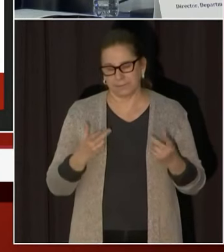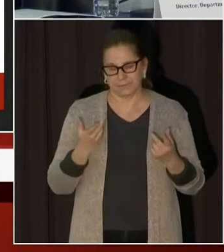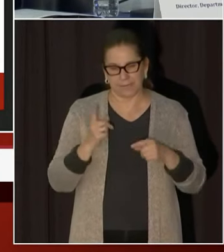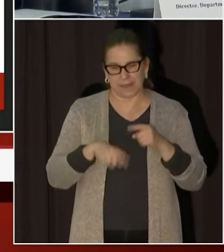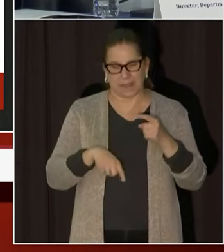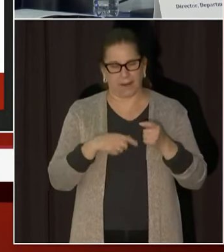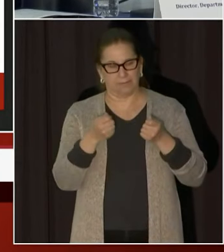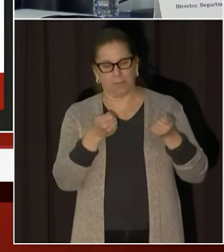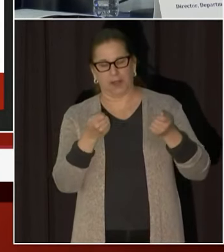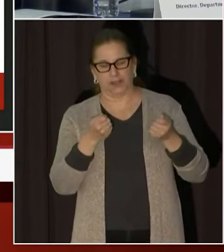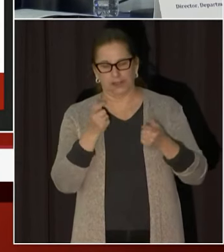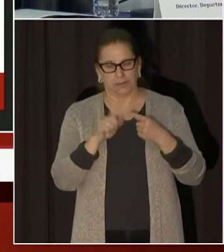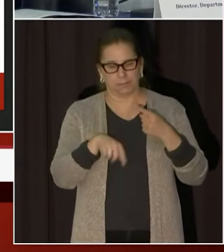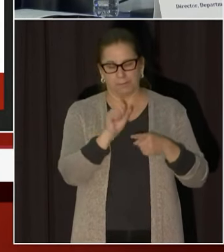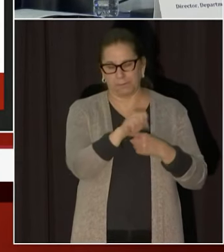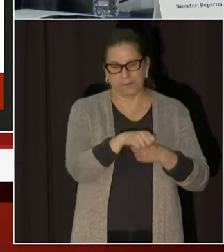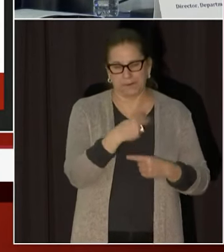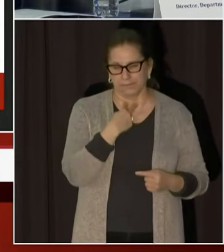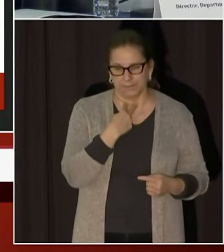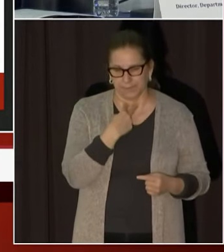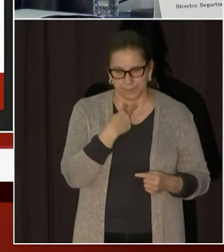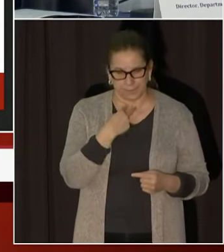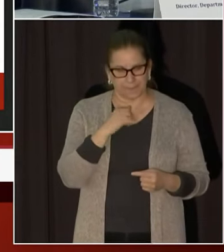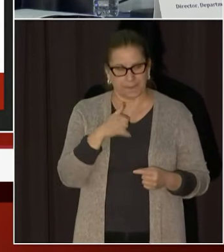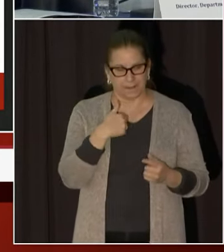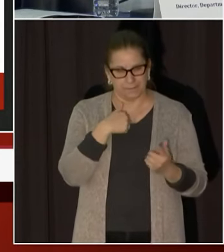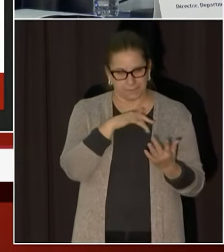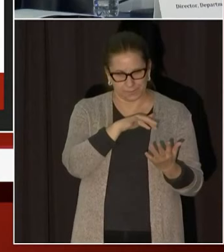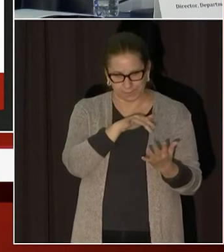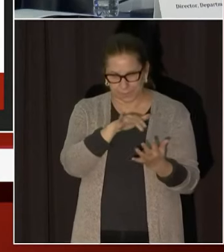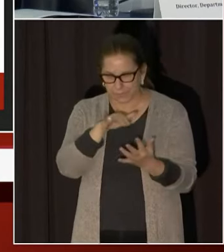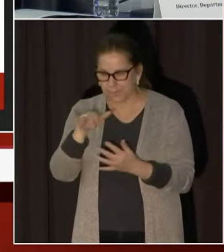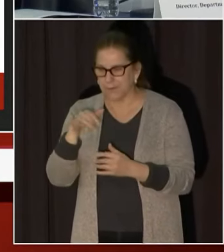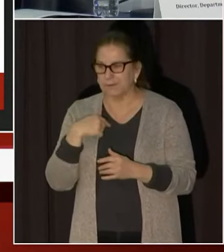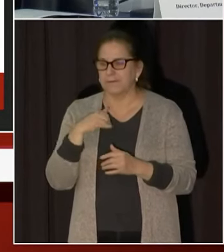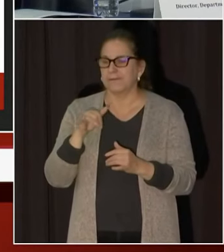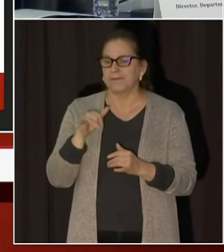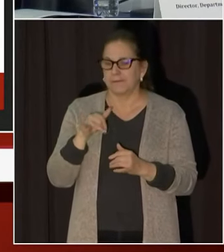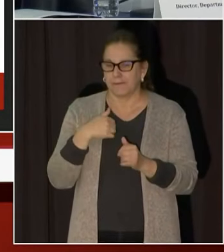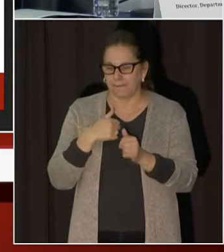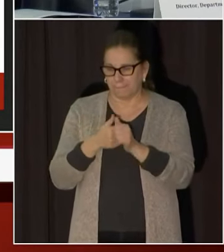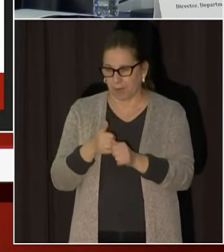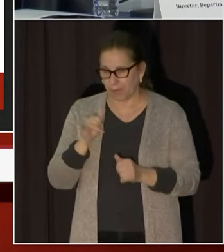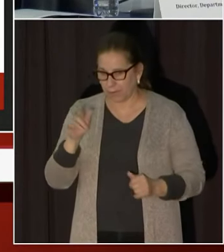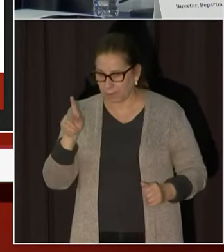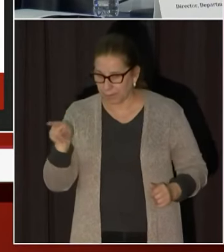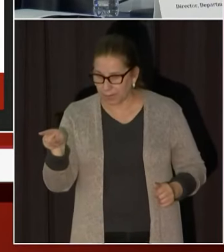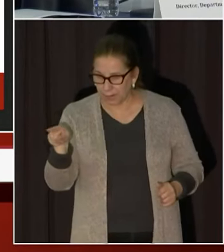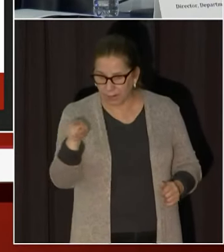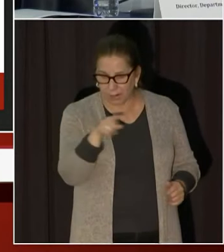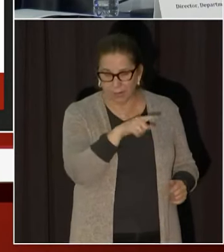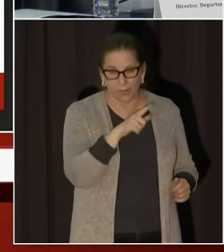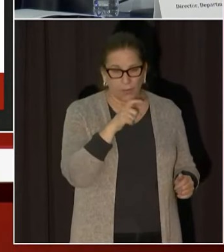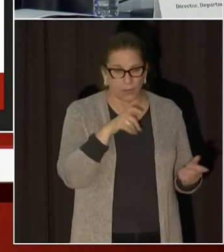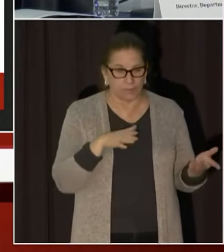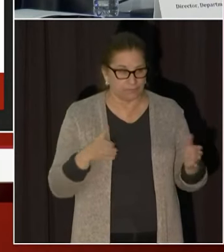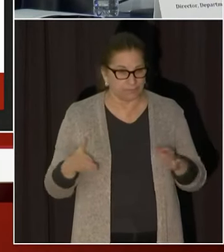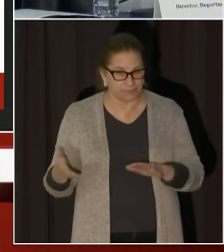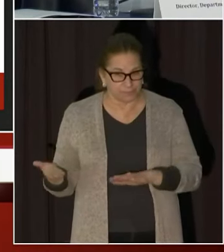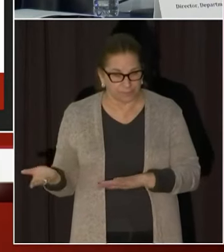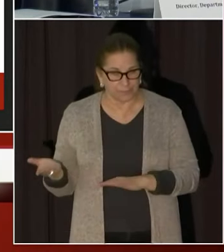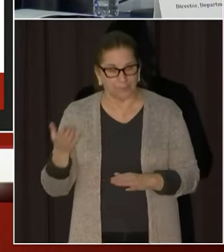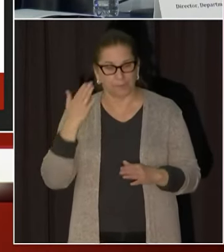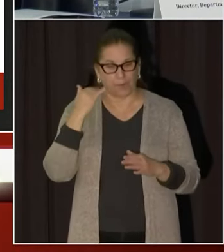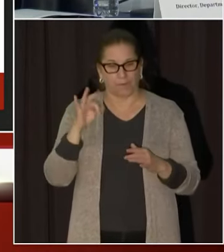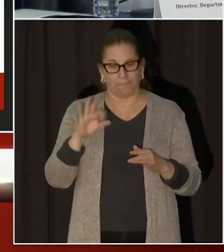when we're identifying people who have lost their lives due to COVID-19, and Dr. Mitchell can elaborate on this more